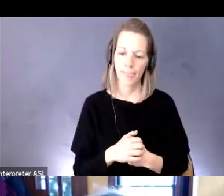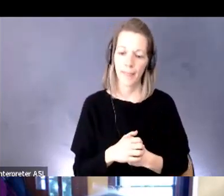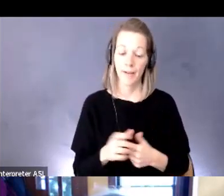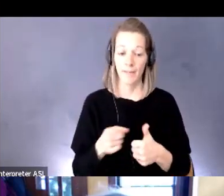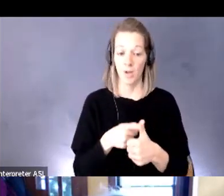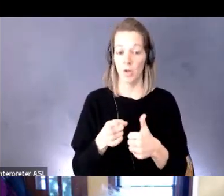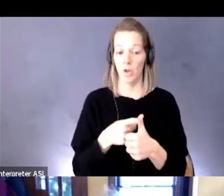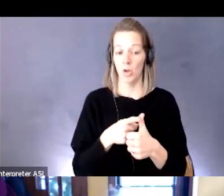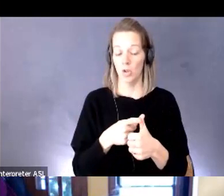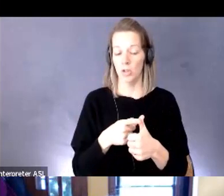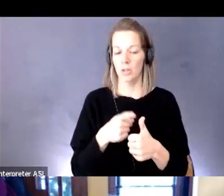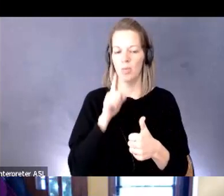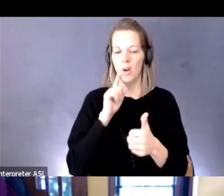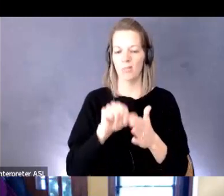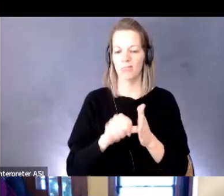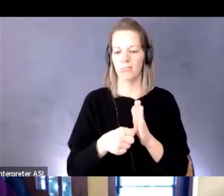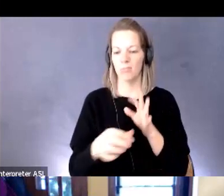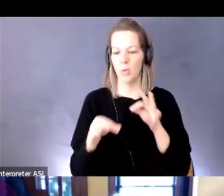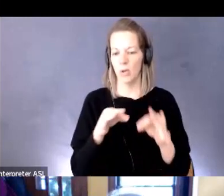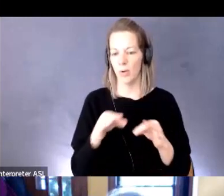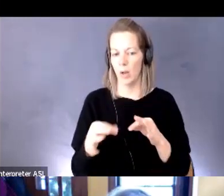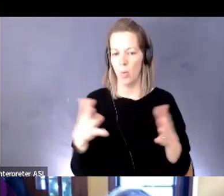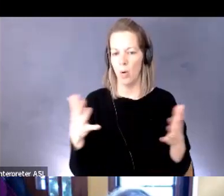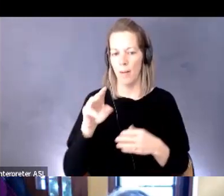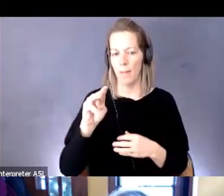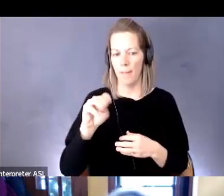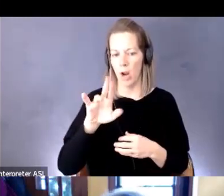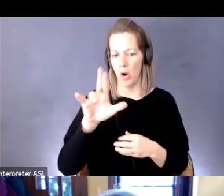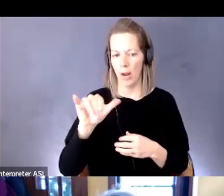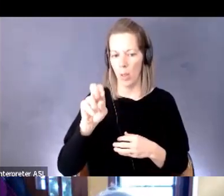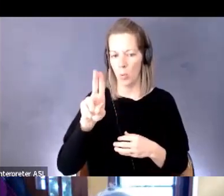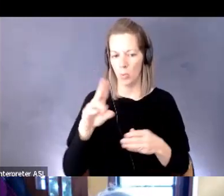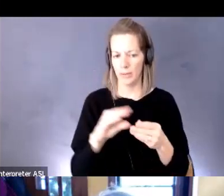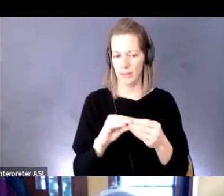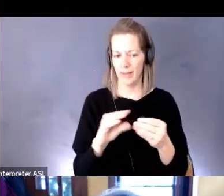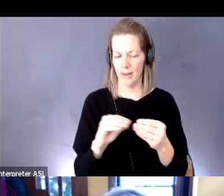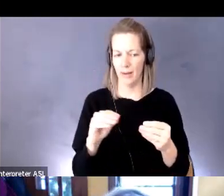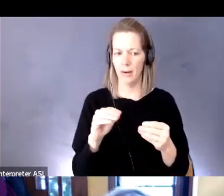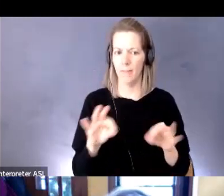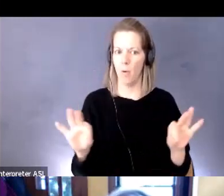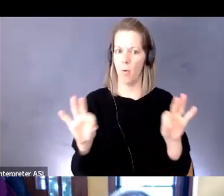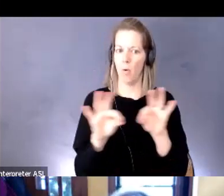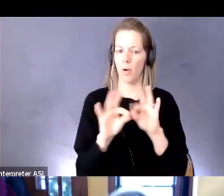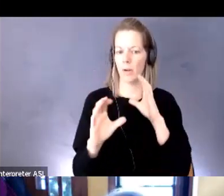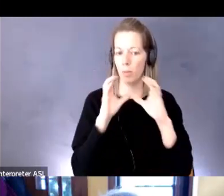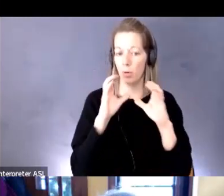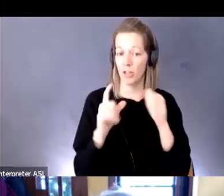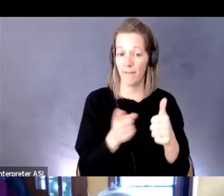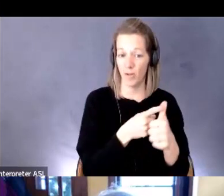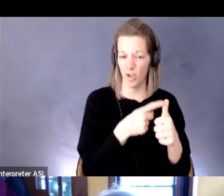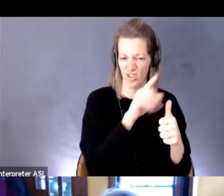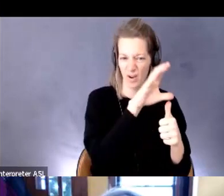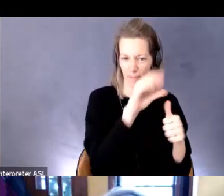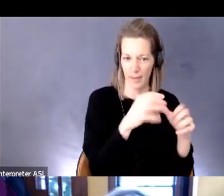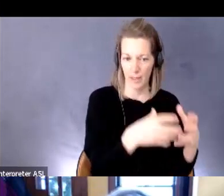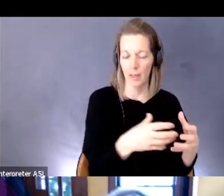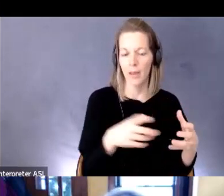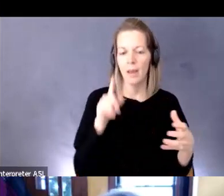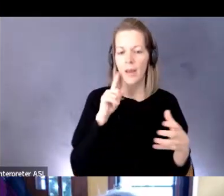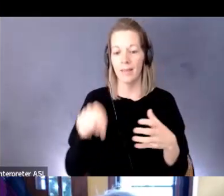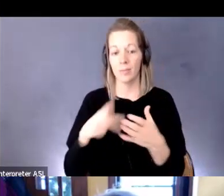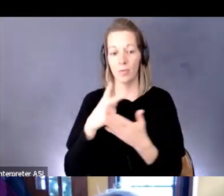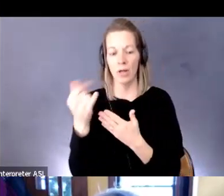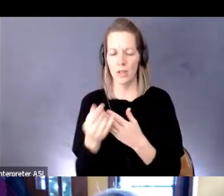First, I'd just like to reiterate what Mary Lou said about the importance of communication first and the importance of this